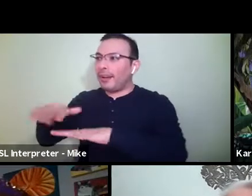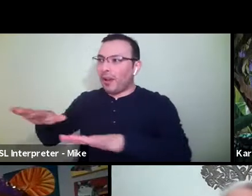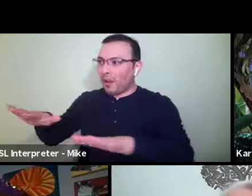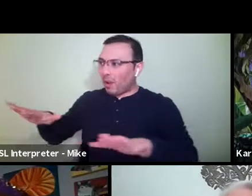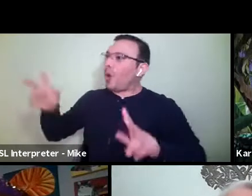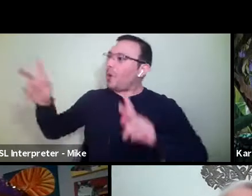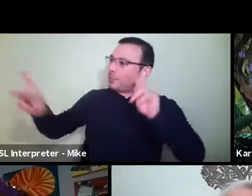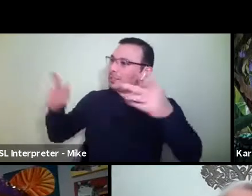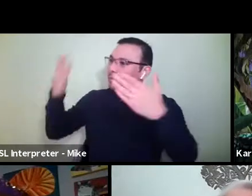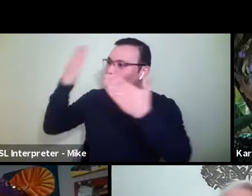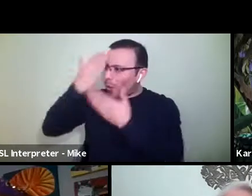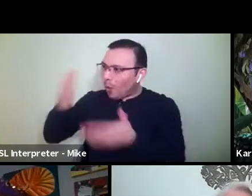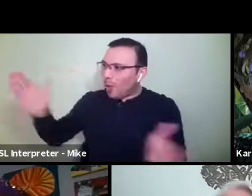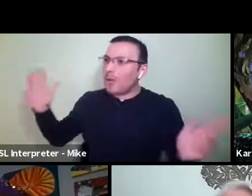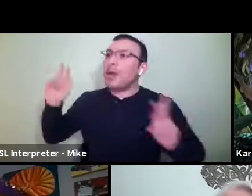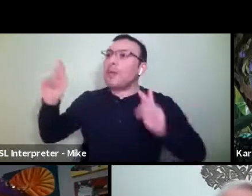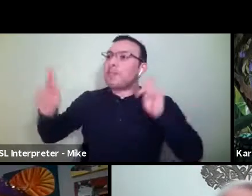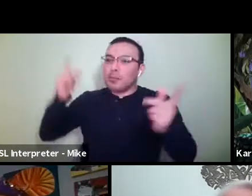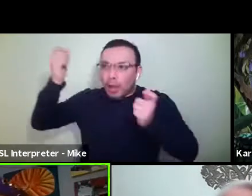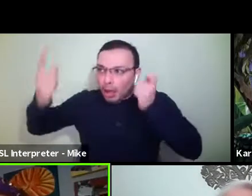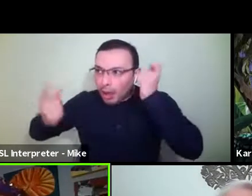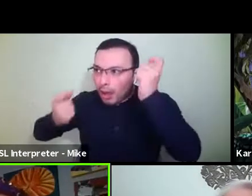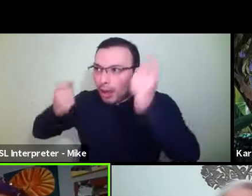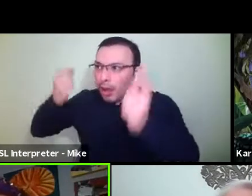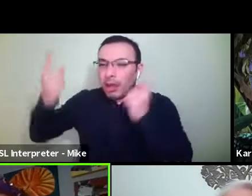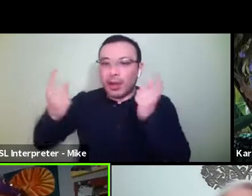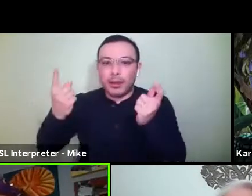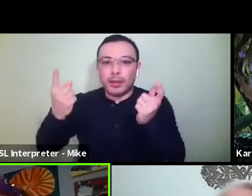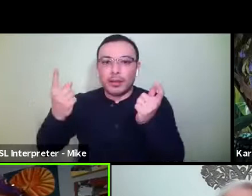a hostile environment.